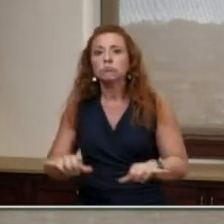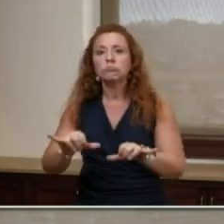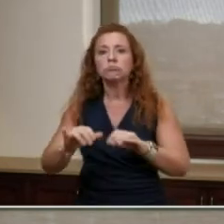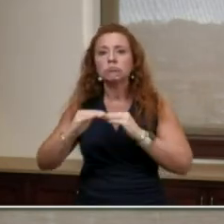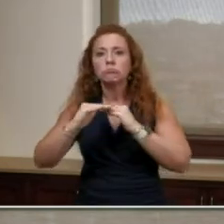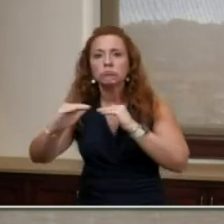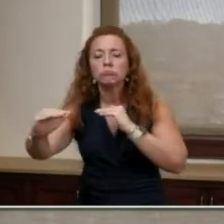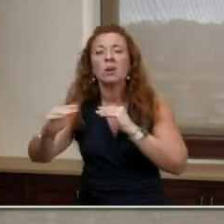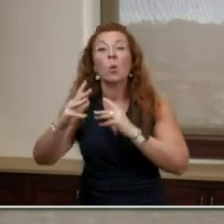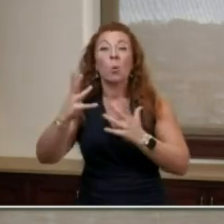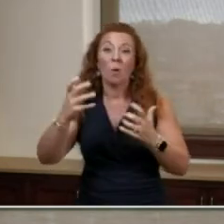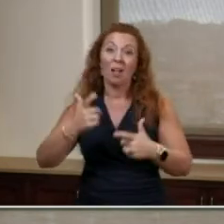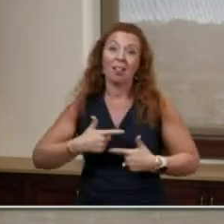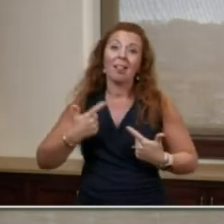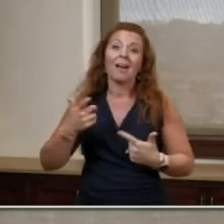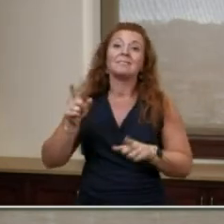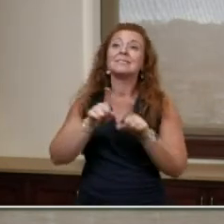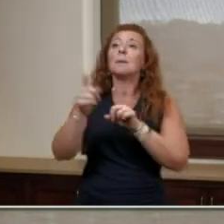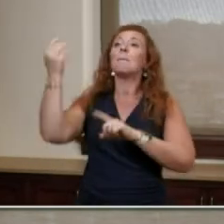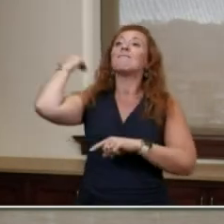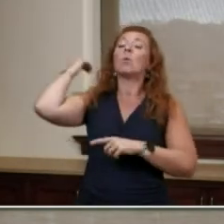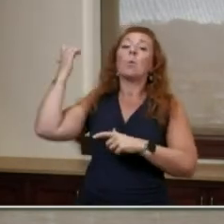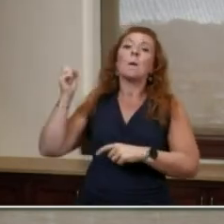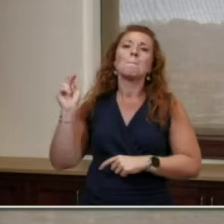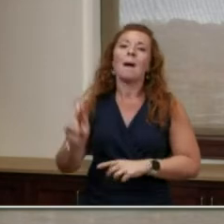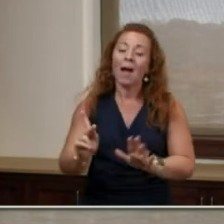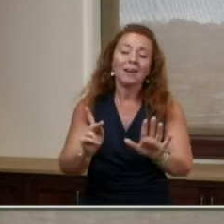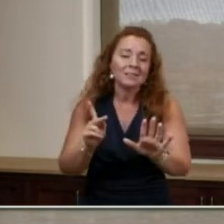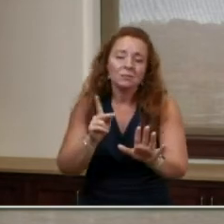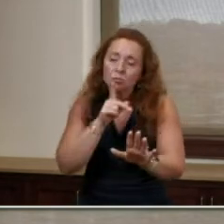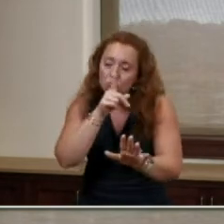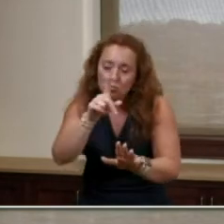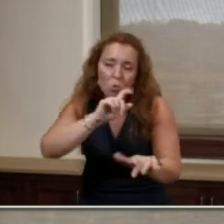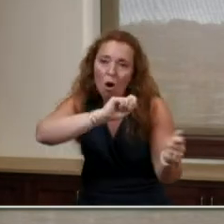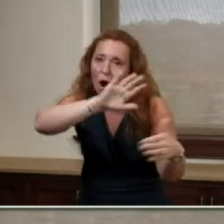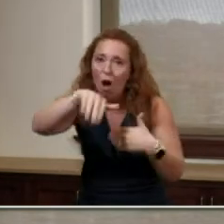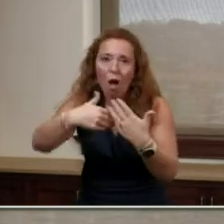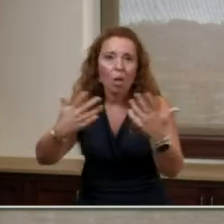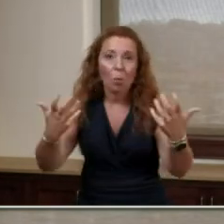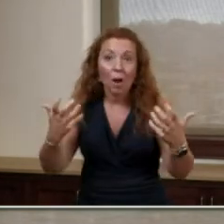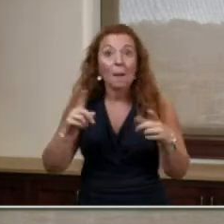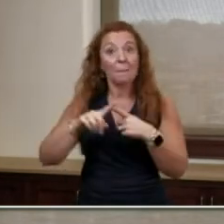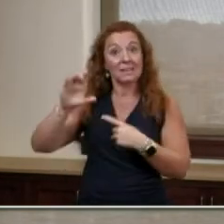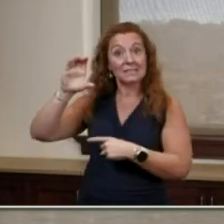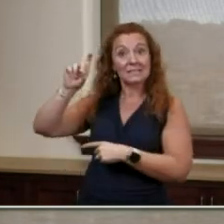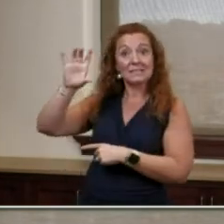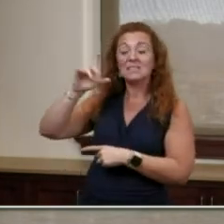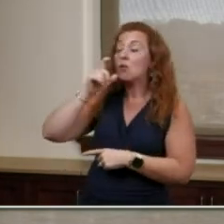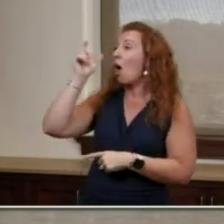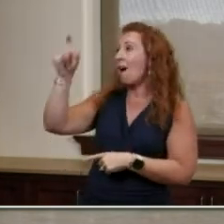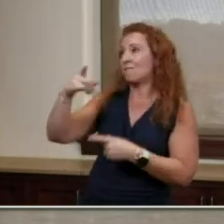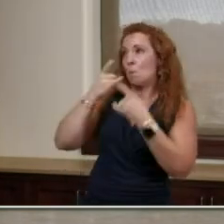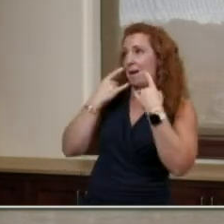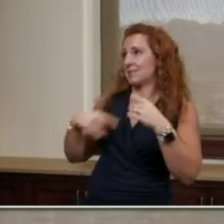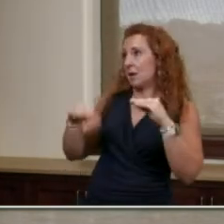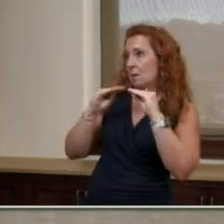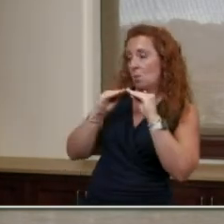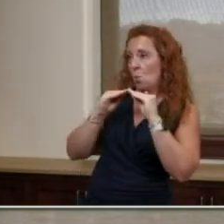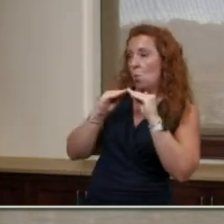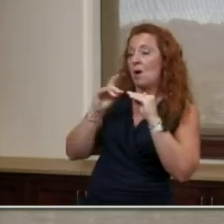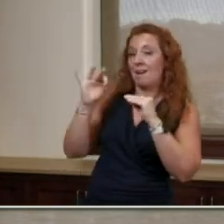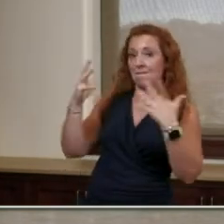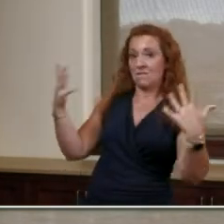we want our old lives back. Really, we all do. So when the CDC says masks are no longer needed if